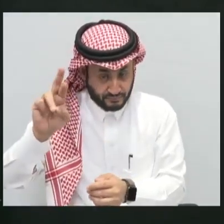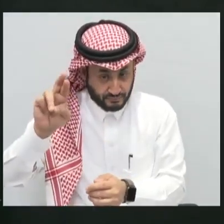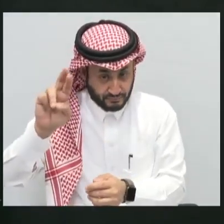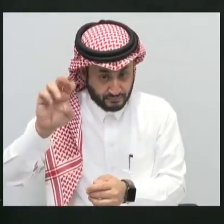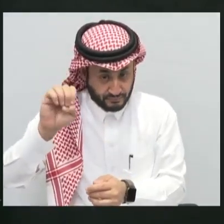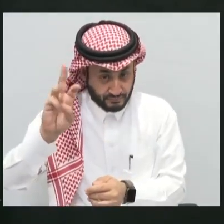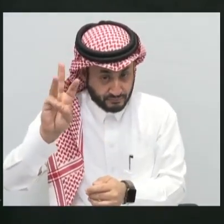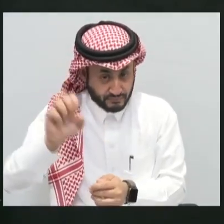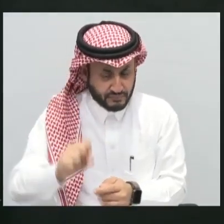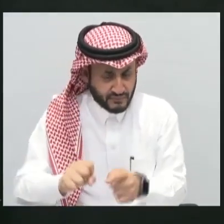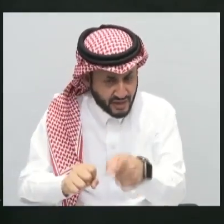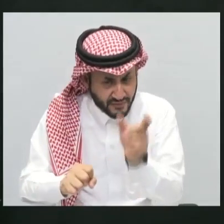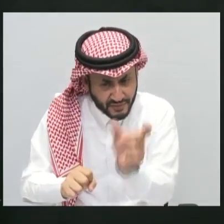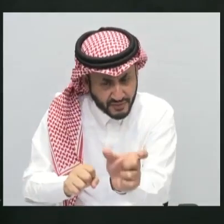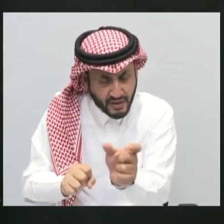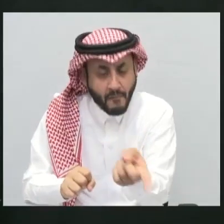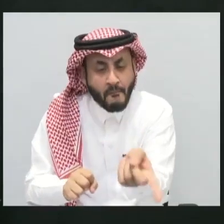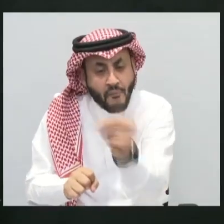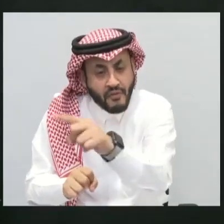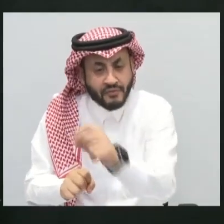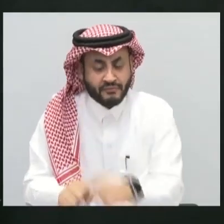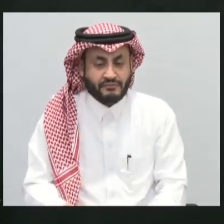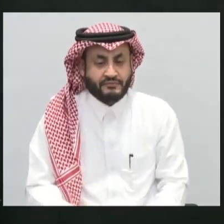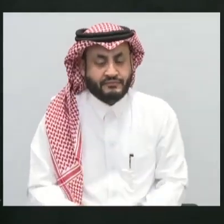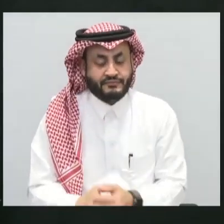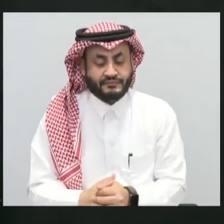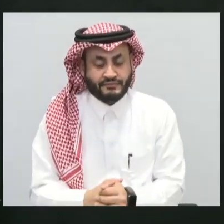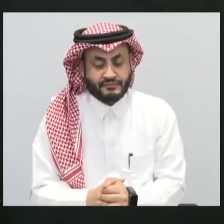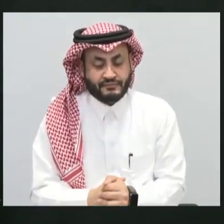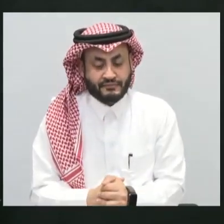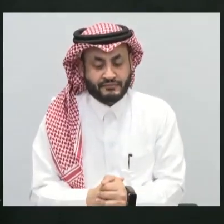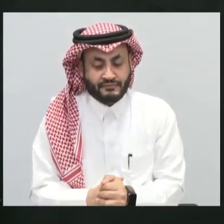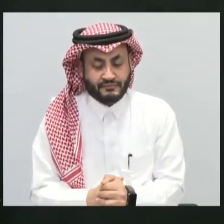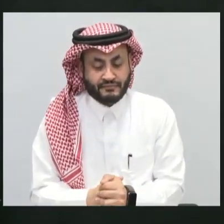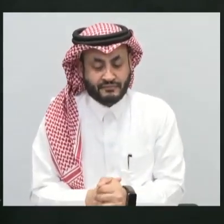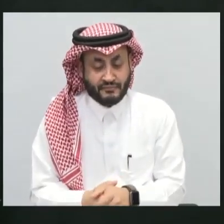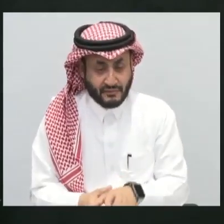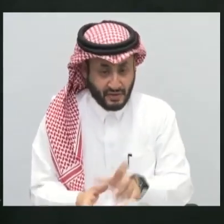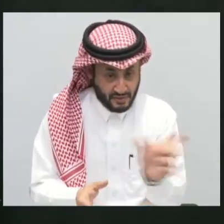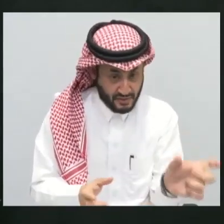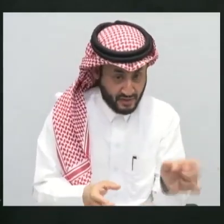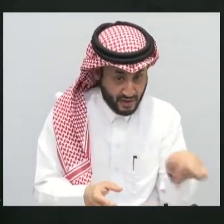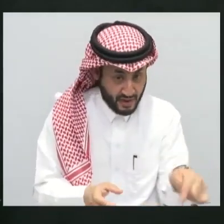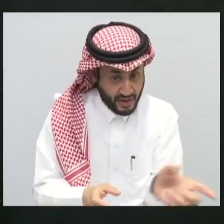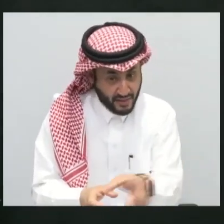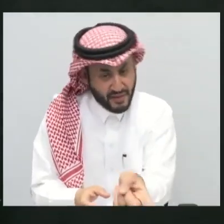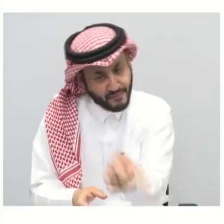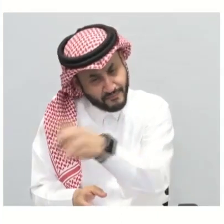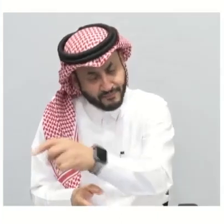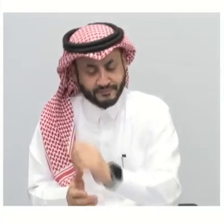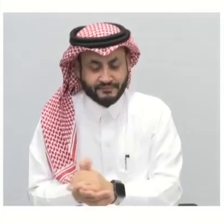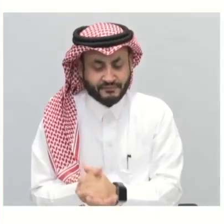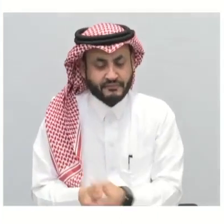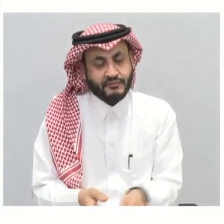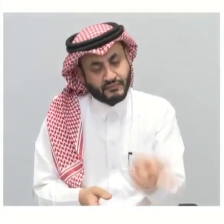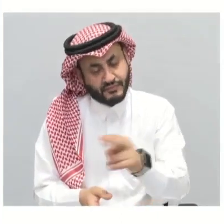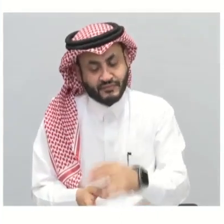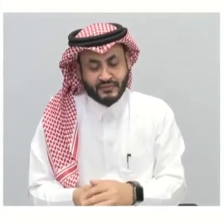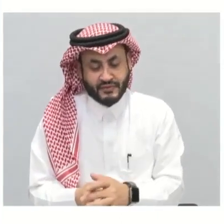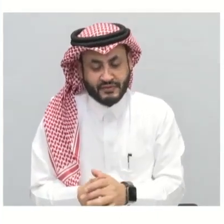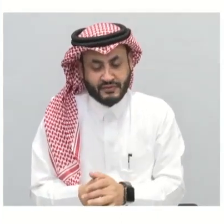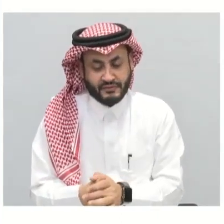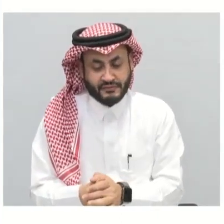this present progressive or the question that is written in present progressive for the future. Another example, what are